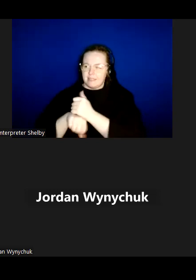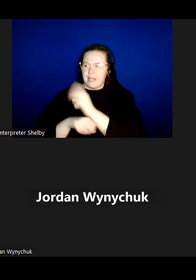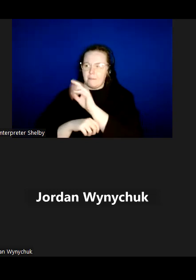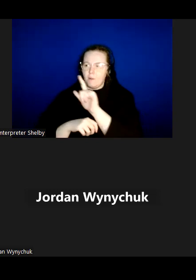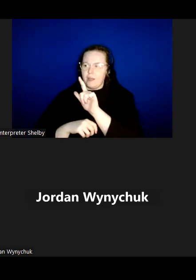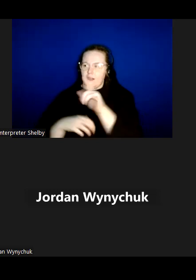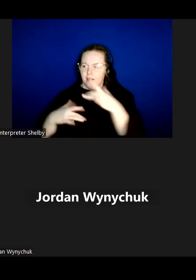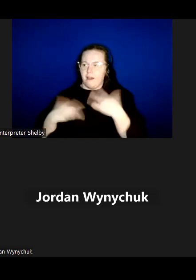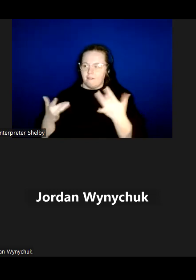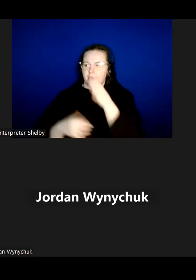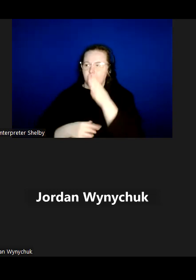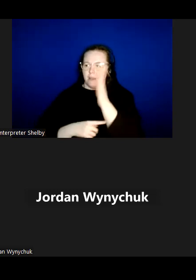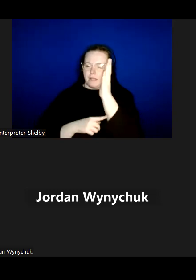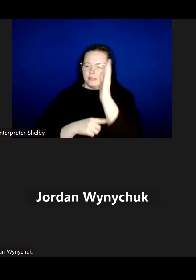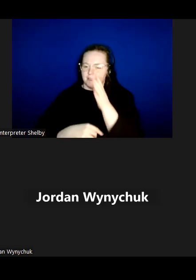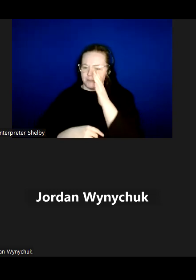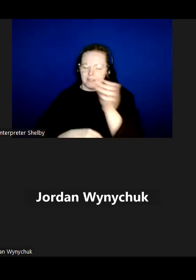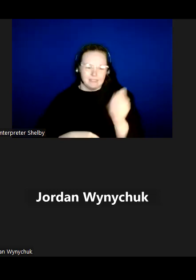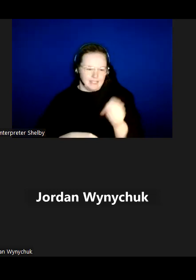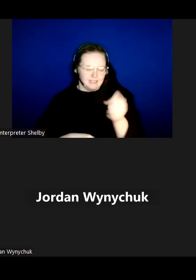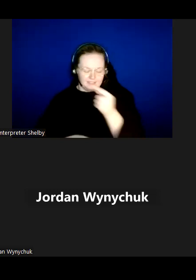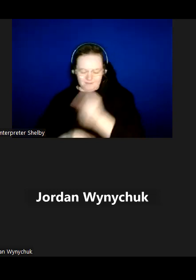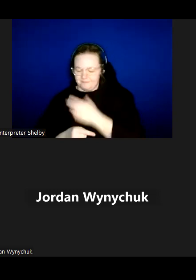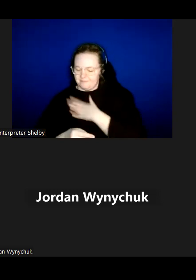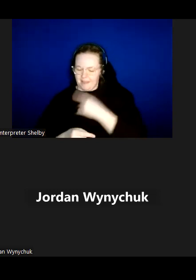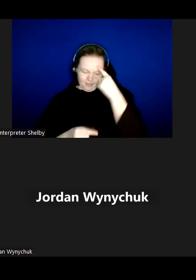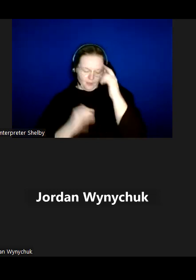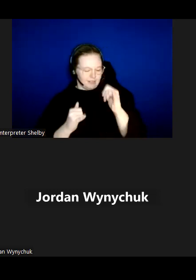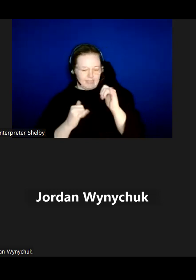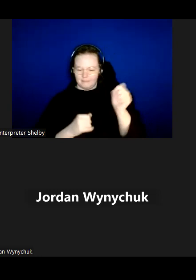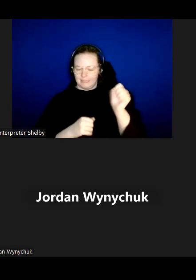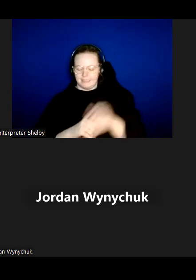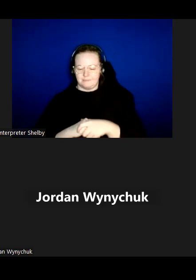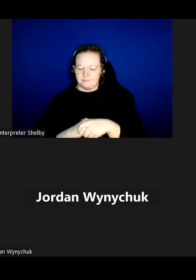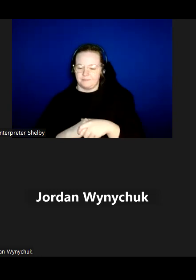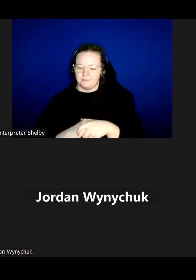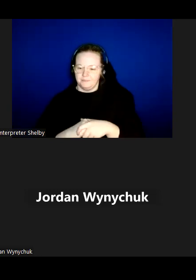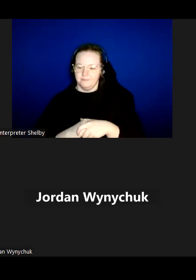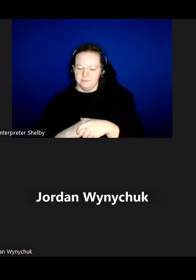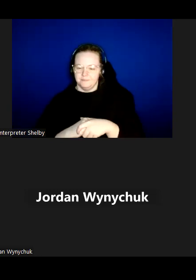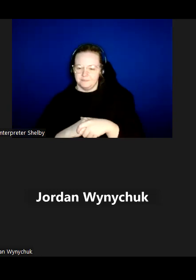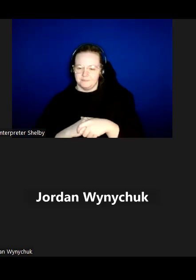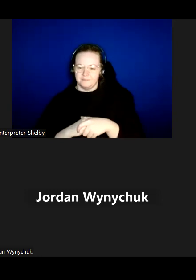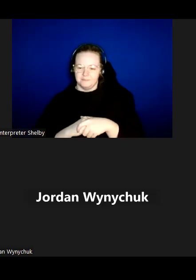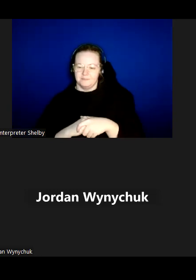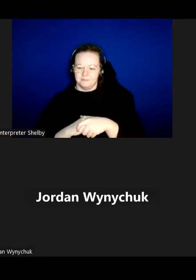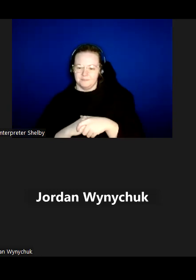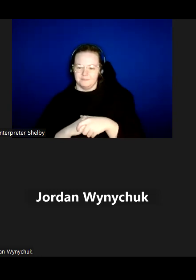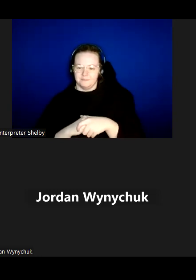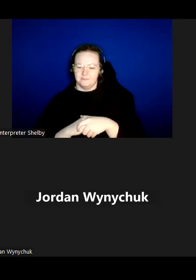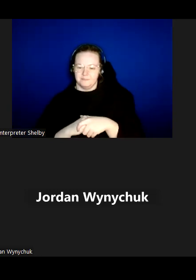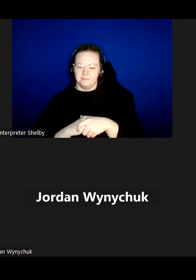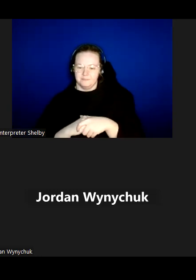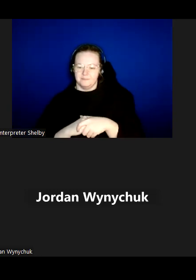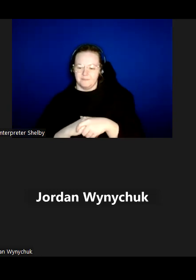I think we're going to have to do a will session, is exactly what I was thinking. And we'll focus for everybody that's on the call. We'll actually